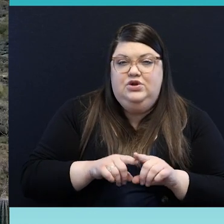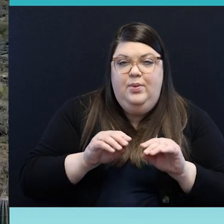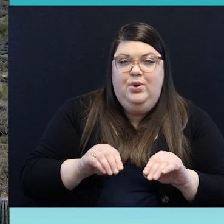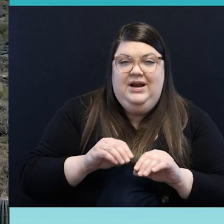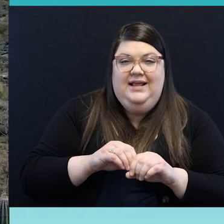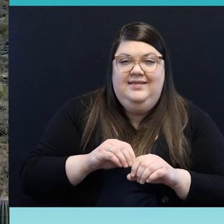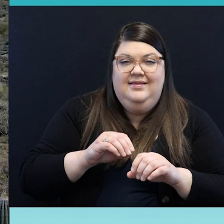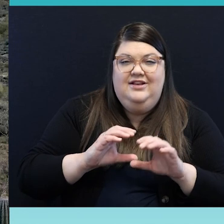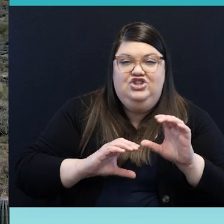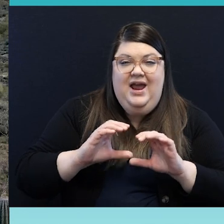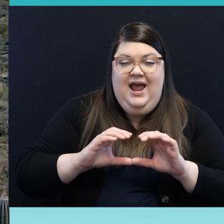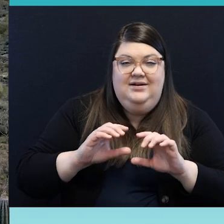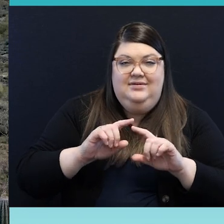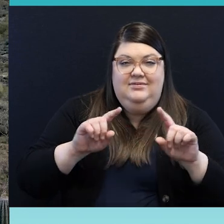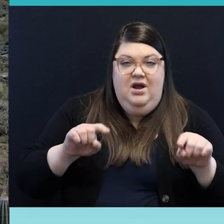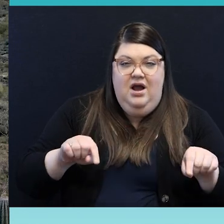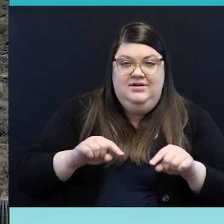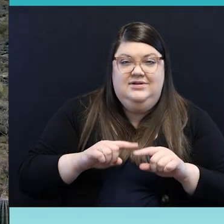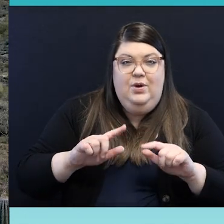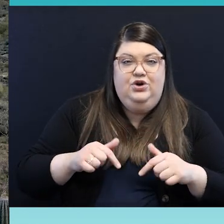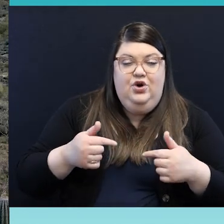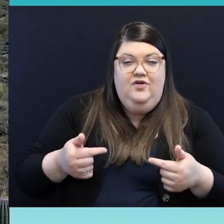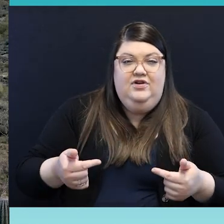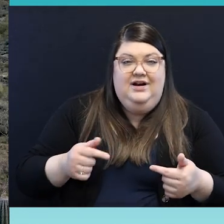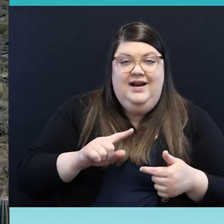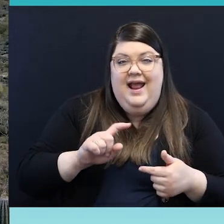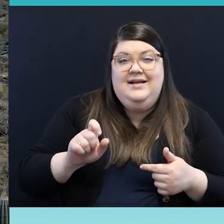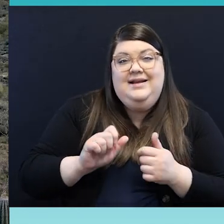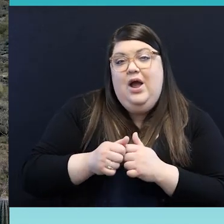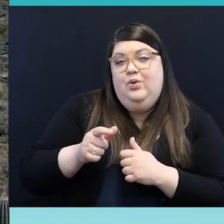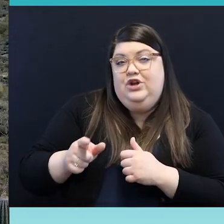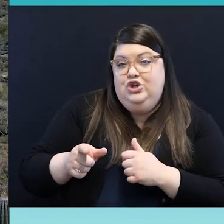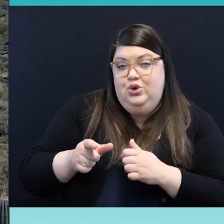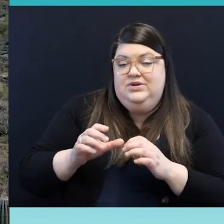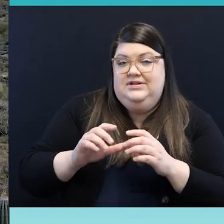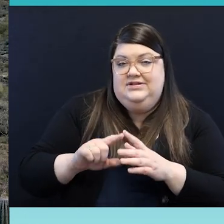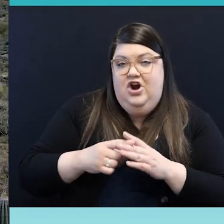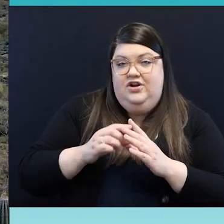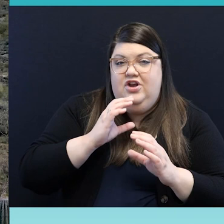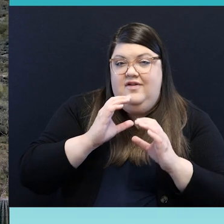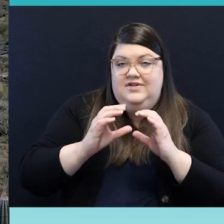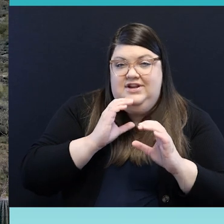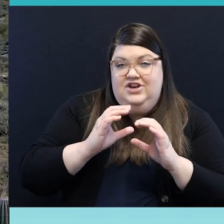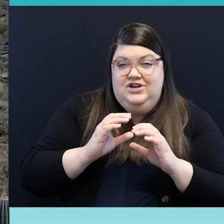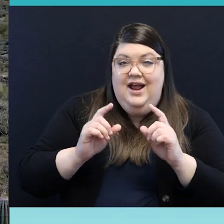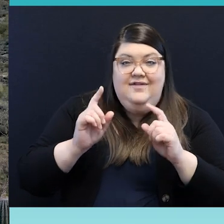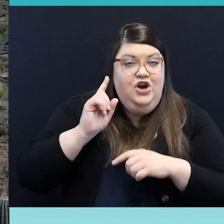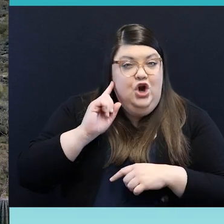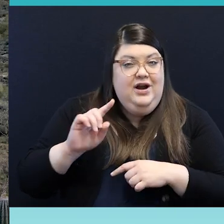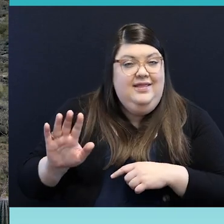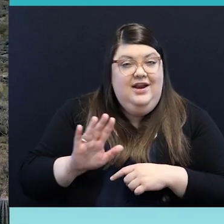in the chat, I want to turn it to you all, my audience, and ask, how might you start the conversation? Having heard Sarah and